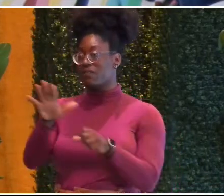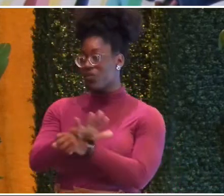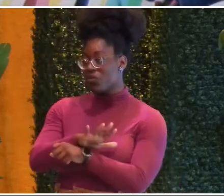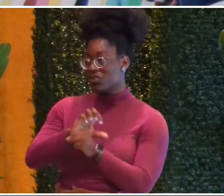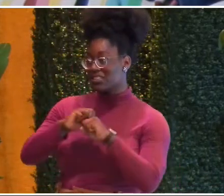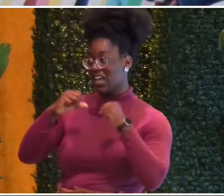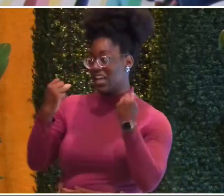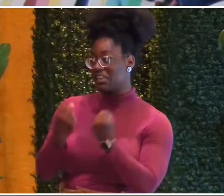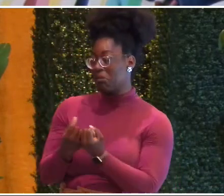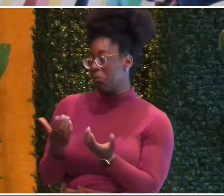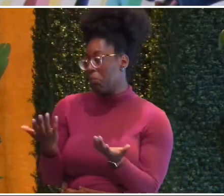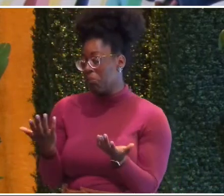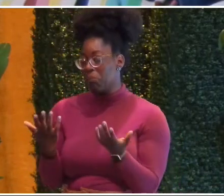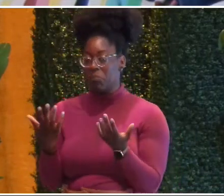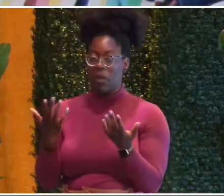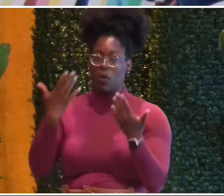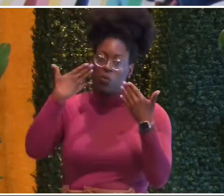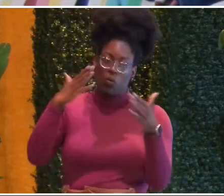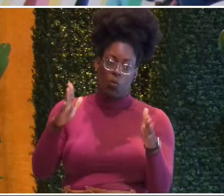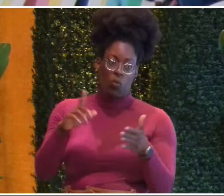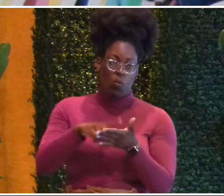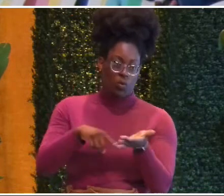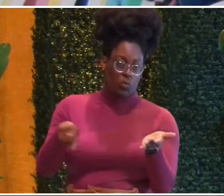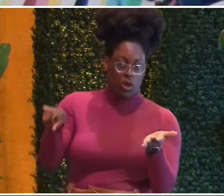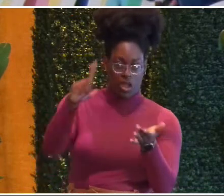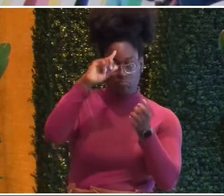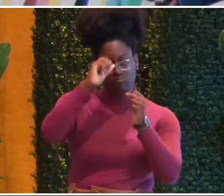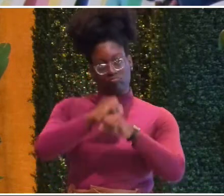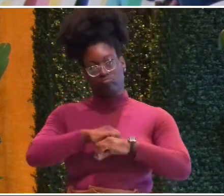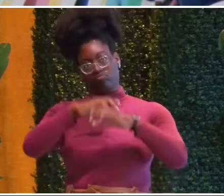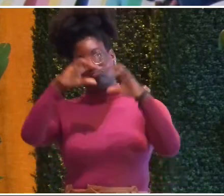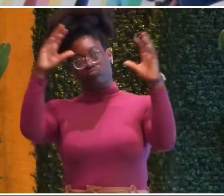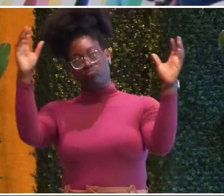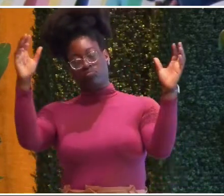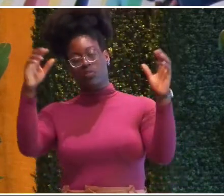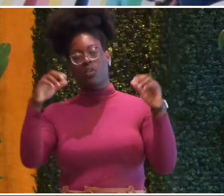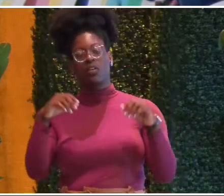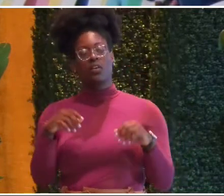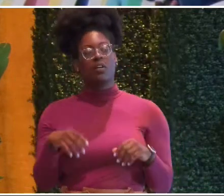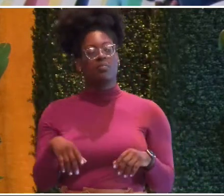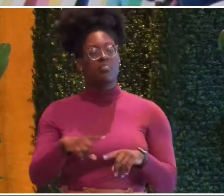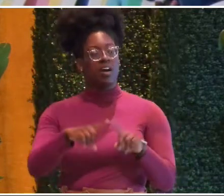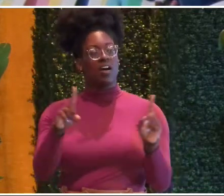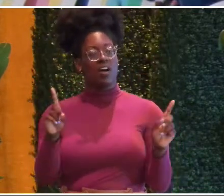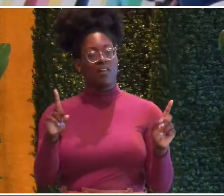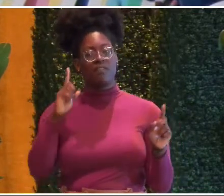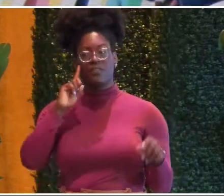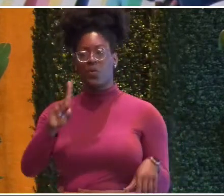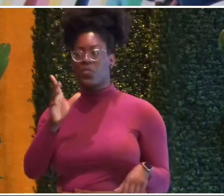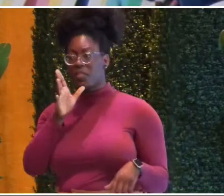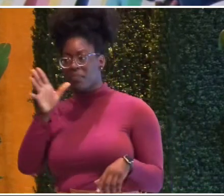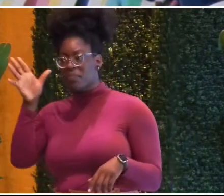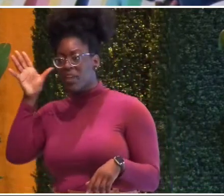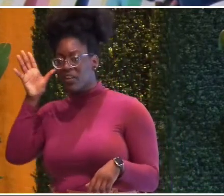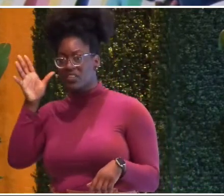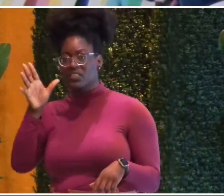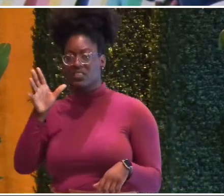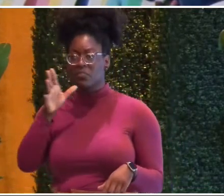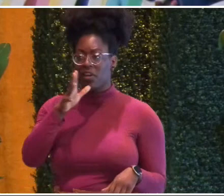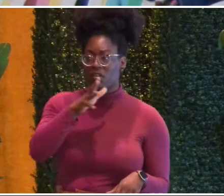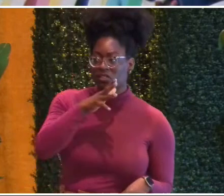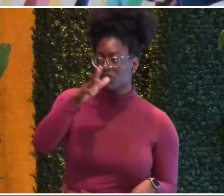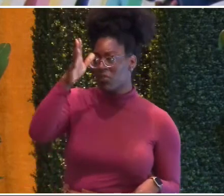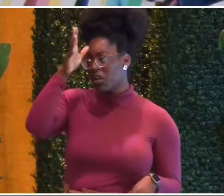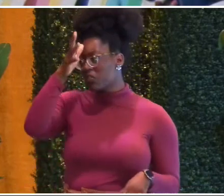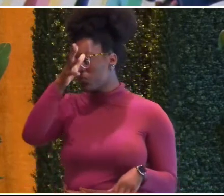expectations around what the young people in our lives become, but we need to allow them to have